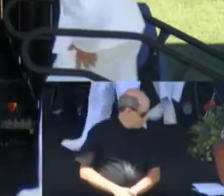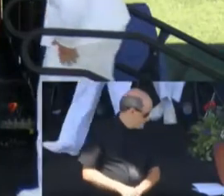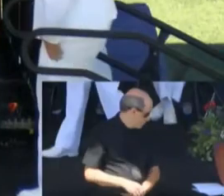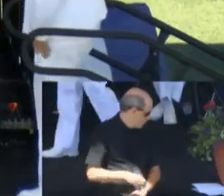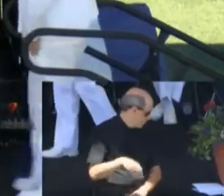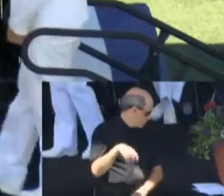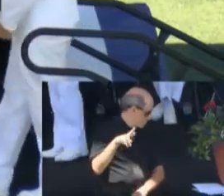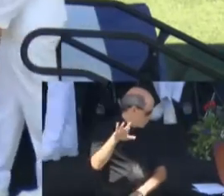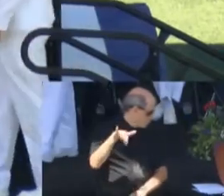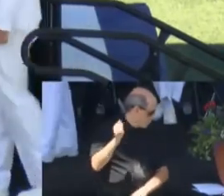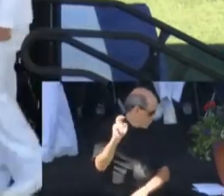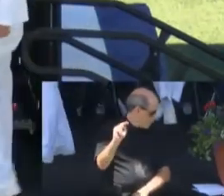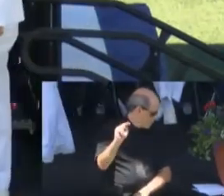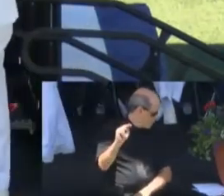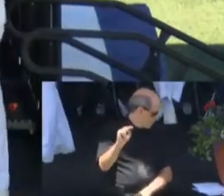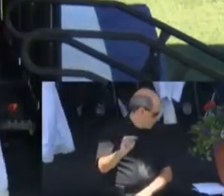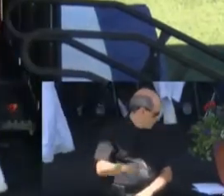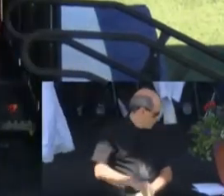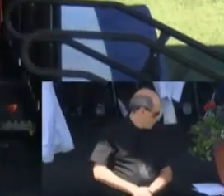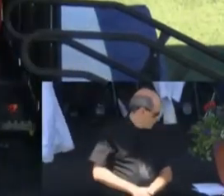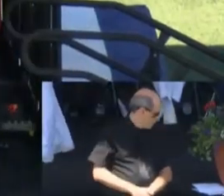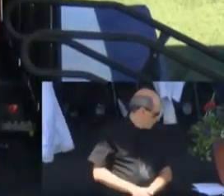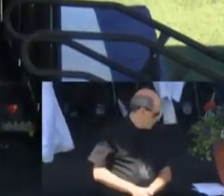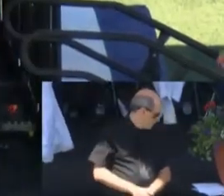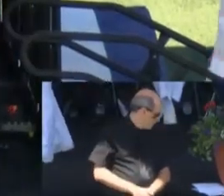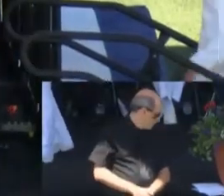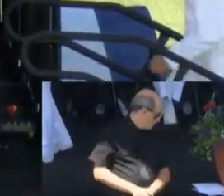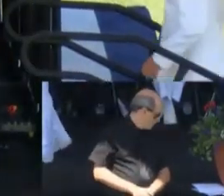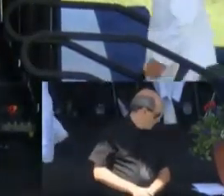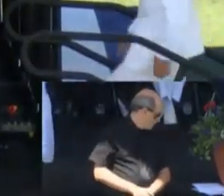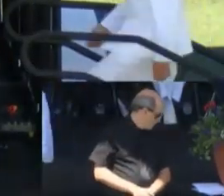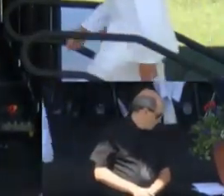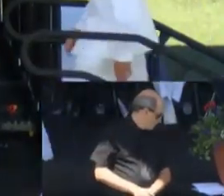Ryan Edward Dix.